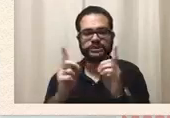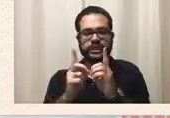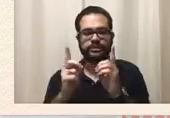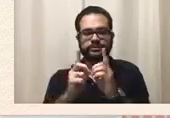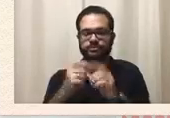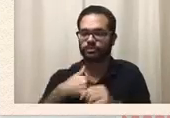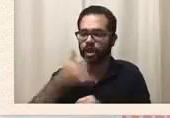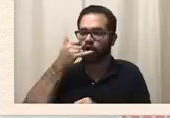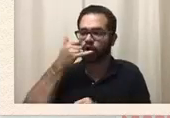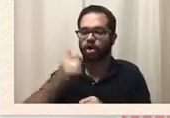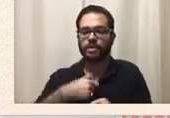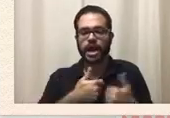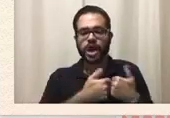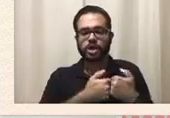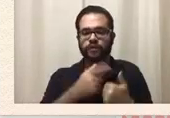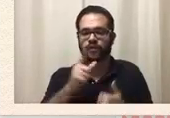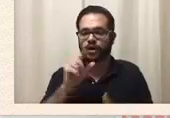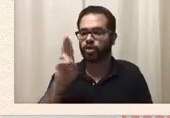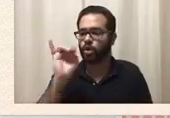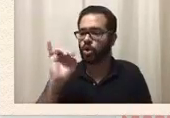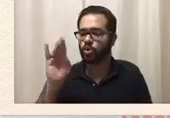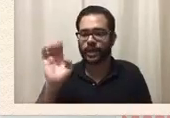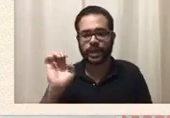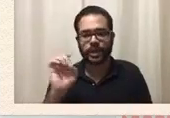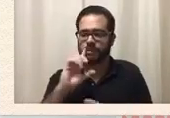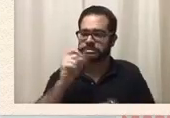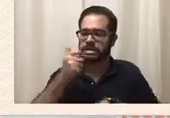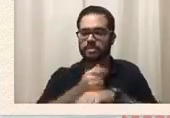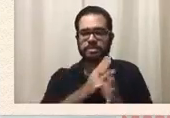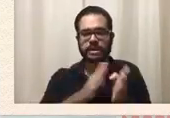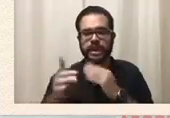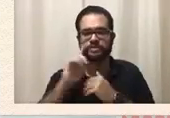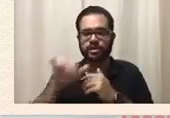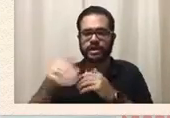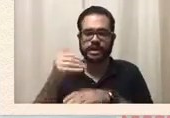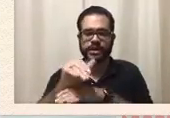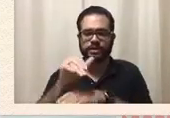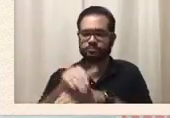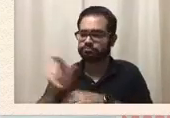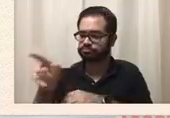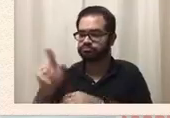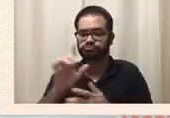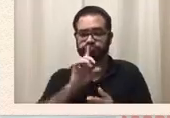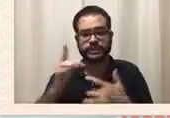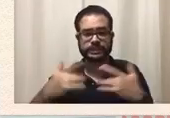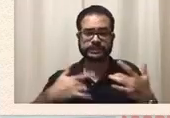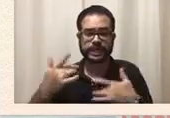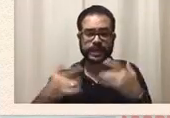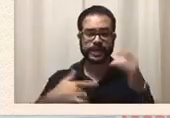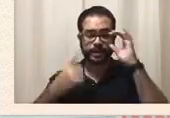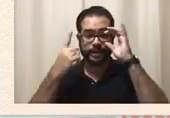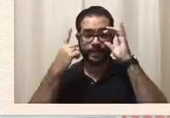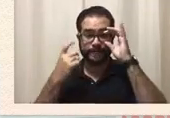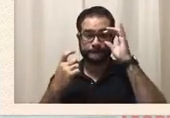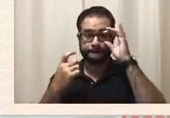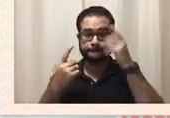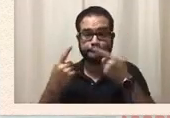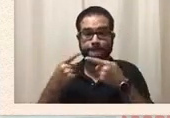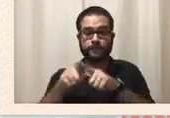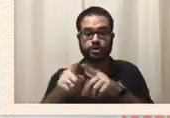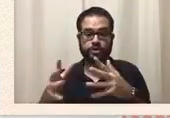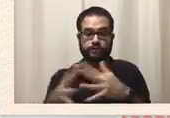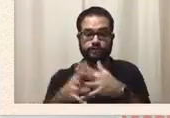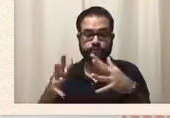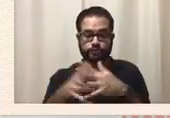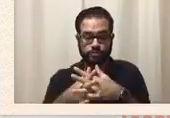made plans for the evening. She was excited because during football season, there generally wasn't a